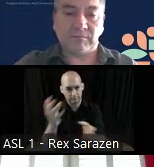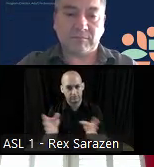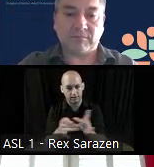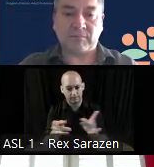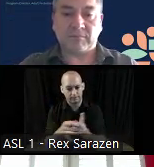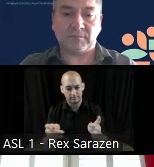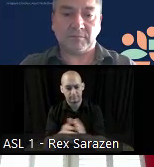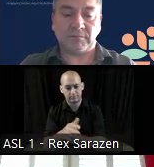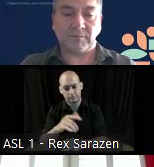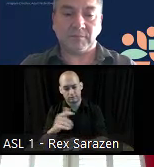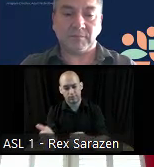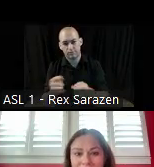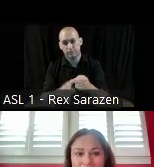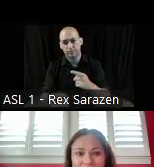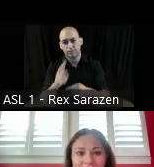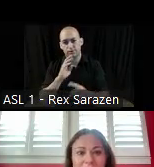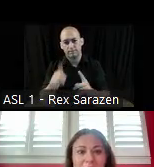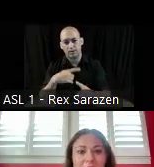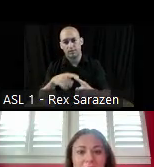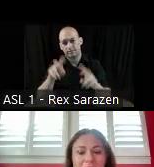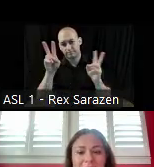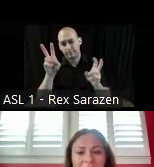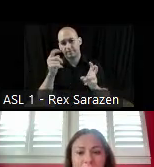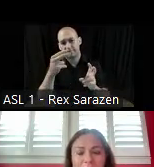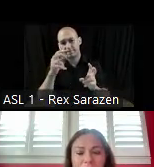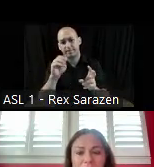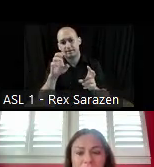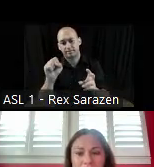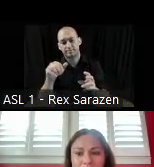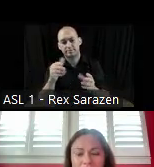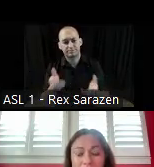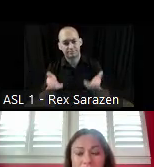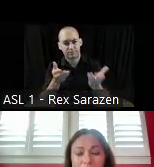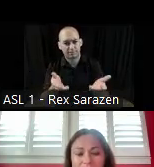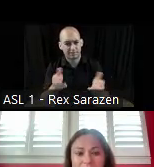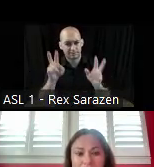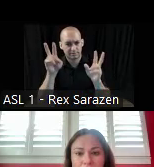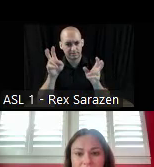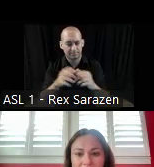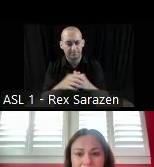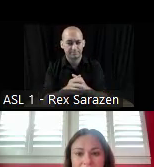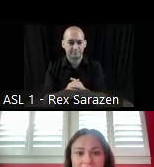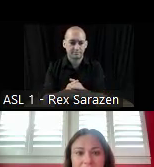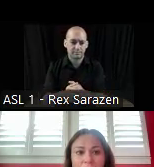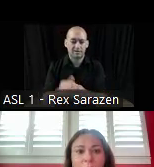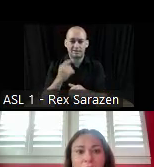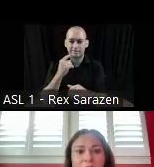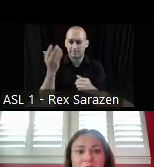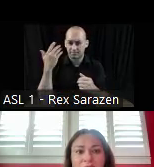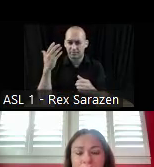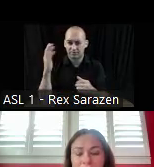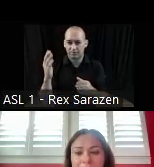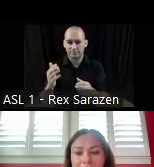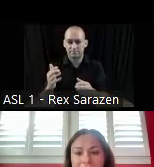talk about the themes that are present in our recommendations. And as it was mentioned in the earlier part of the session by Vivian, is that our work